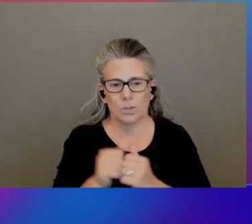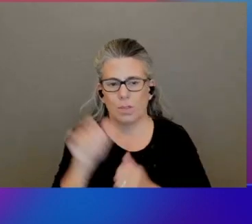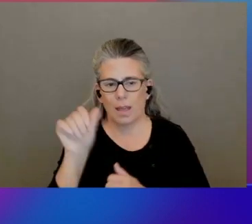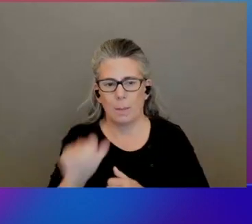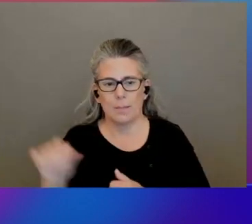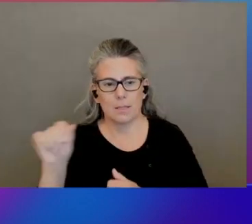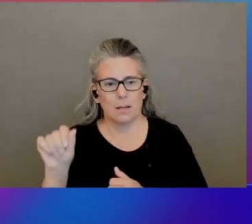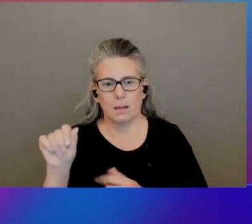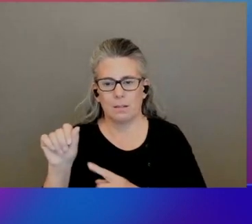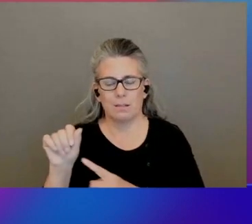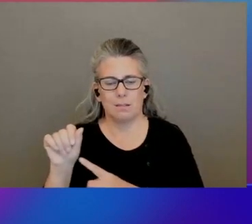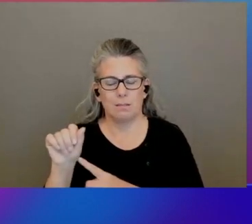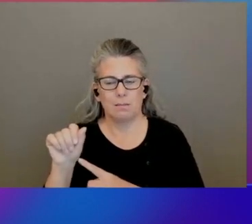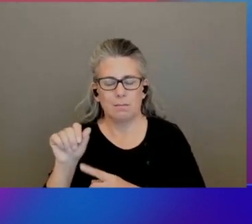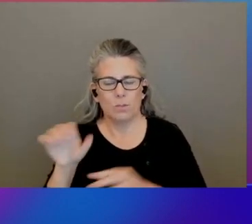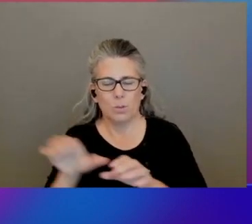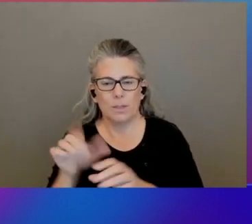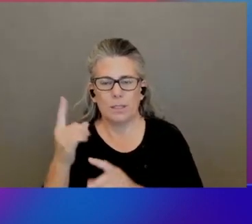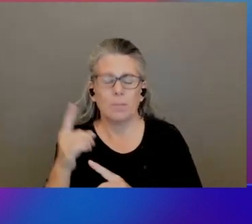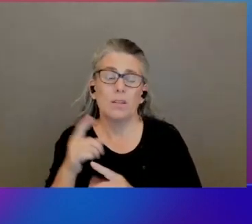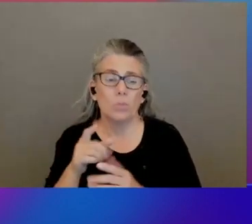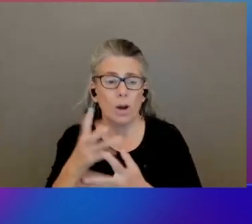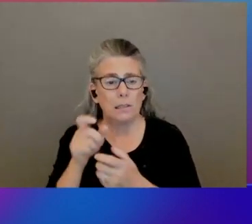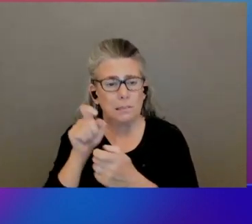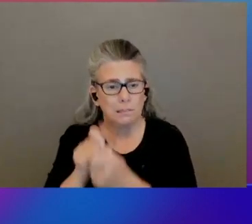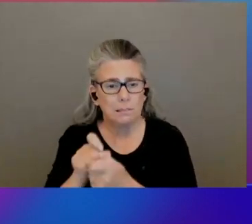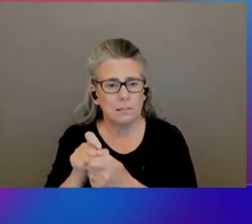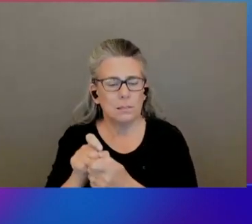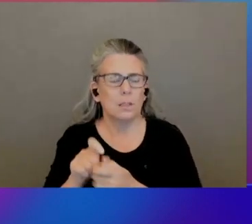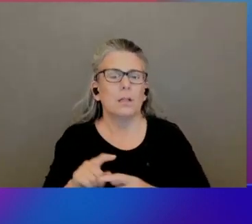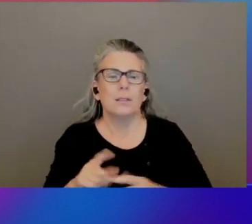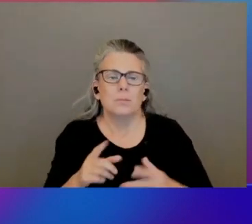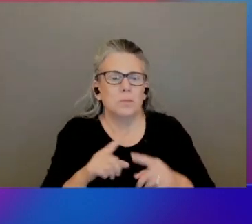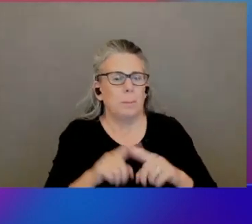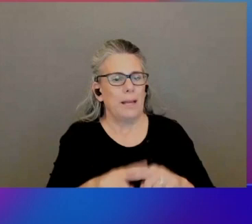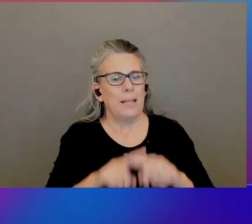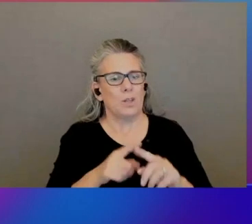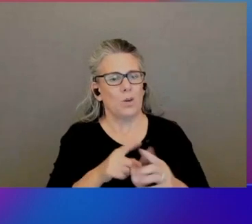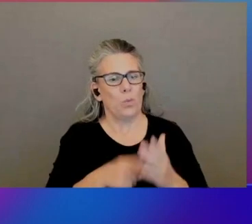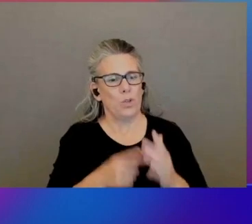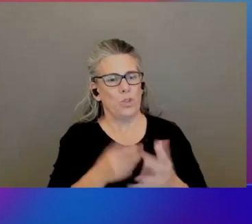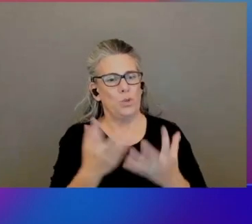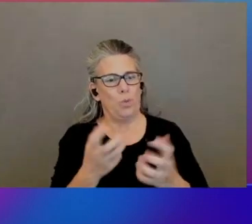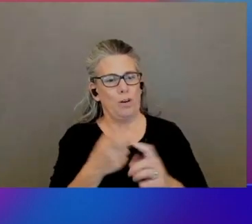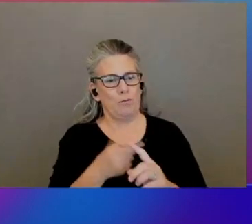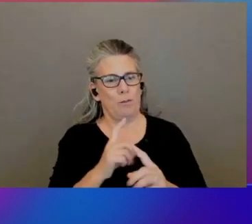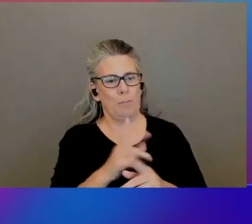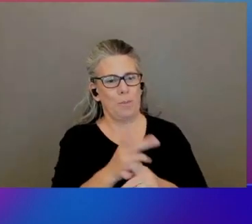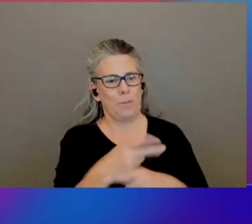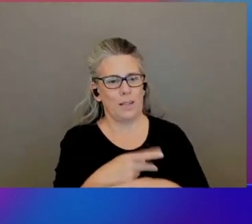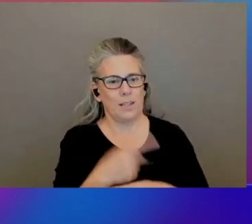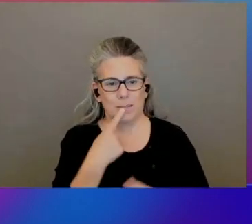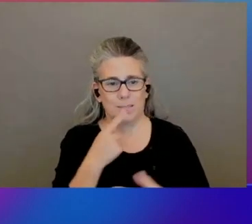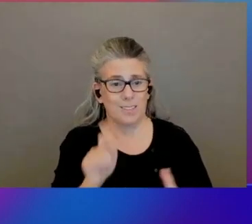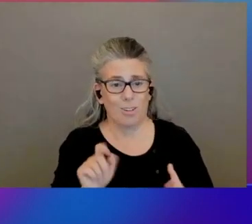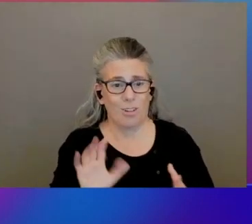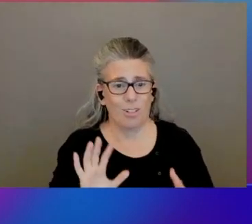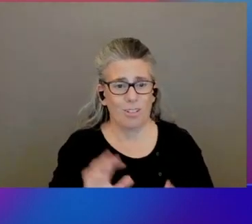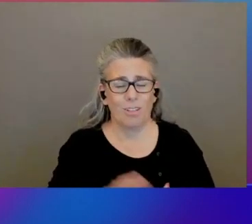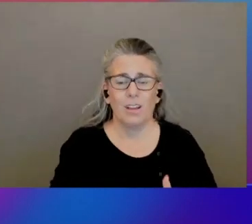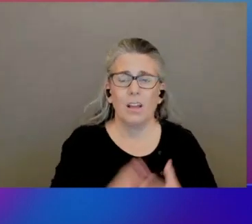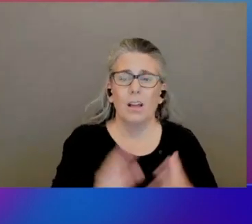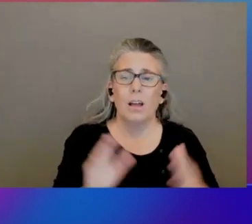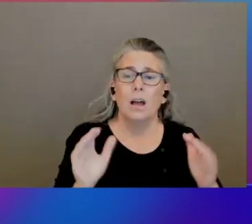you want out of the product. And here, just go through a couple views. You can generate a preview model before you